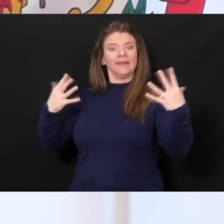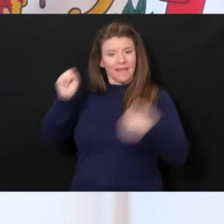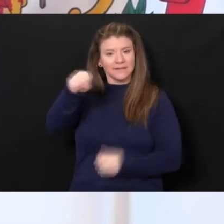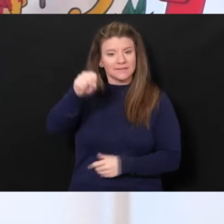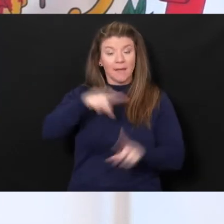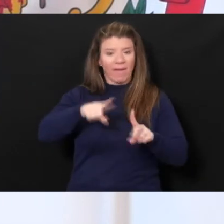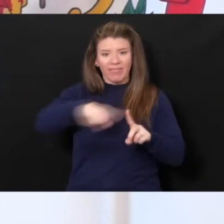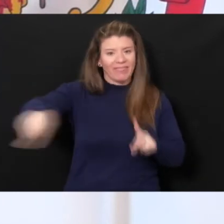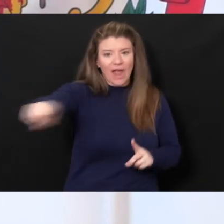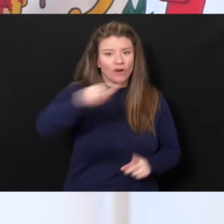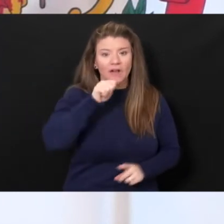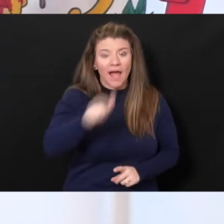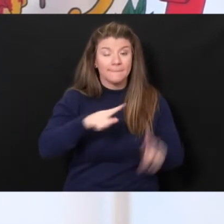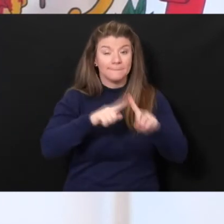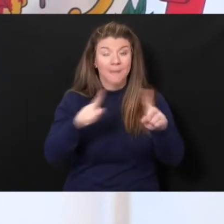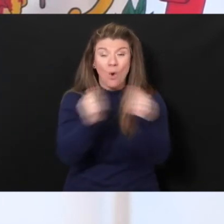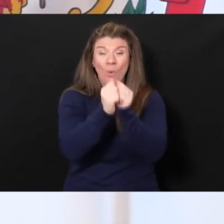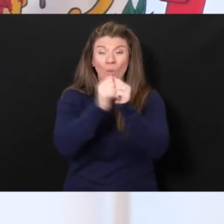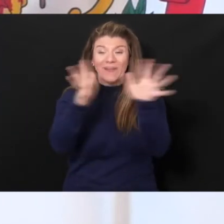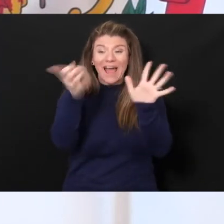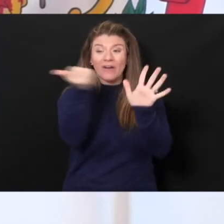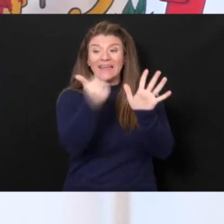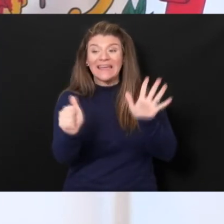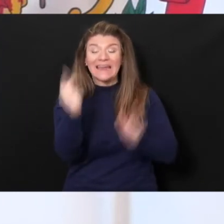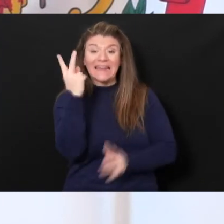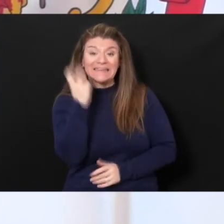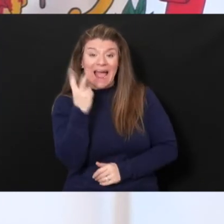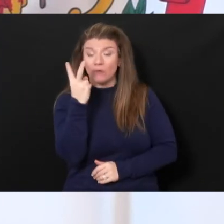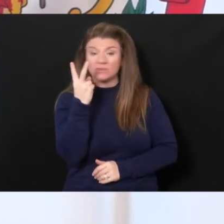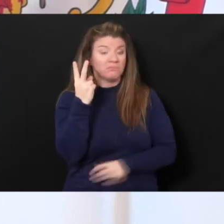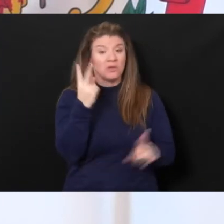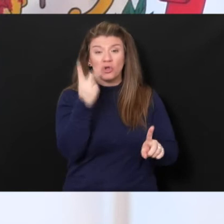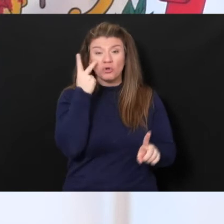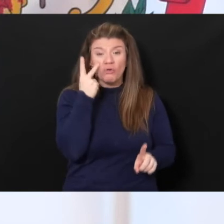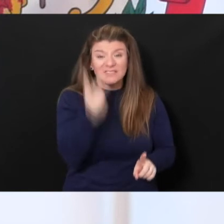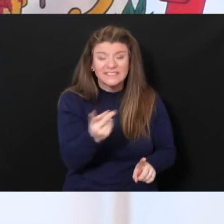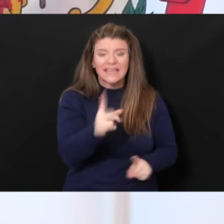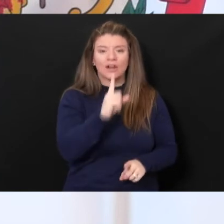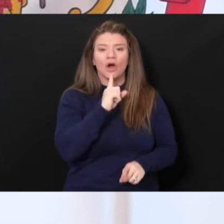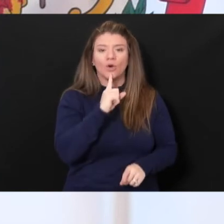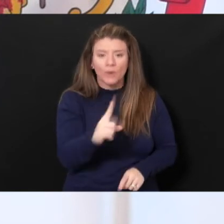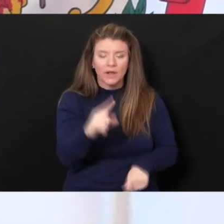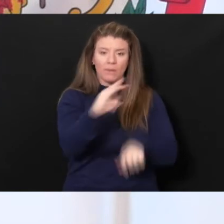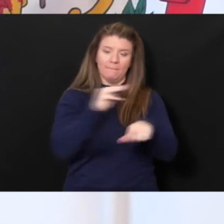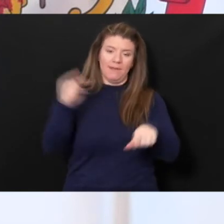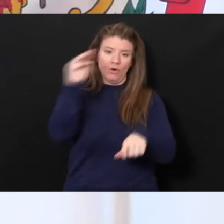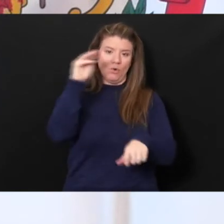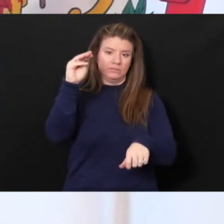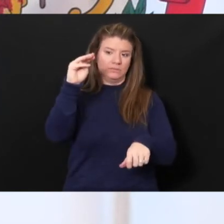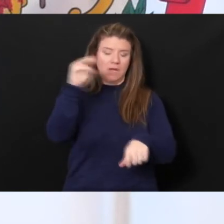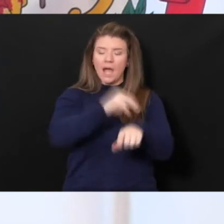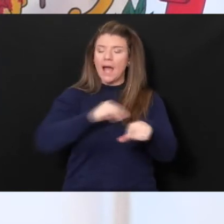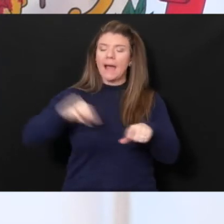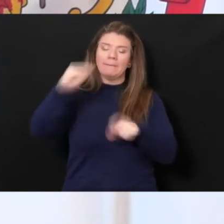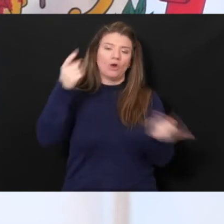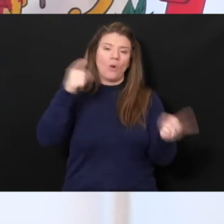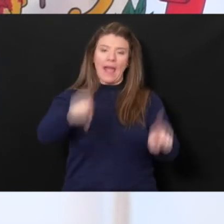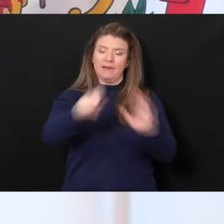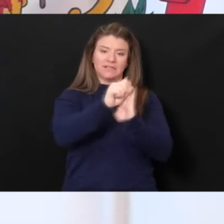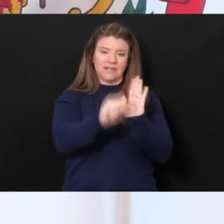any question, you have seen a real miracle happen in a